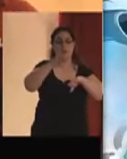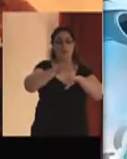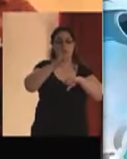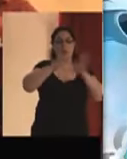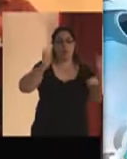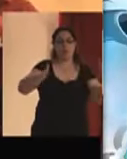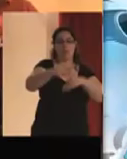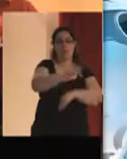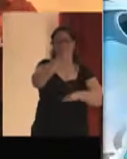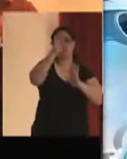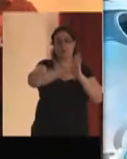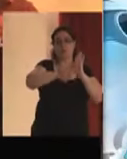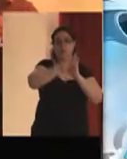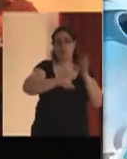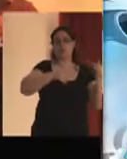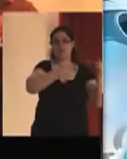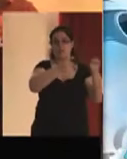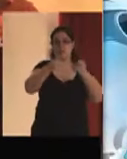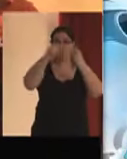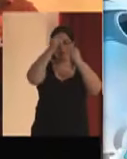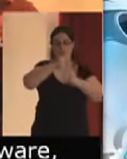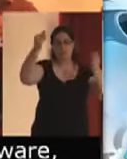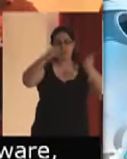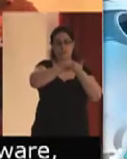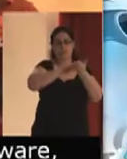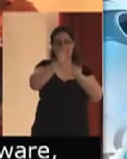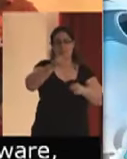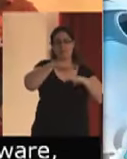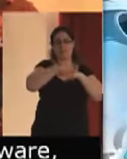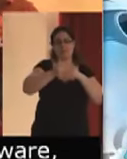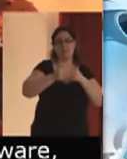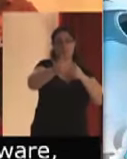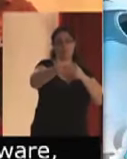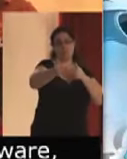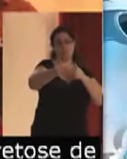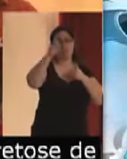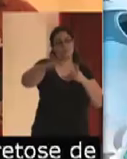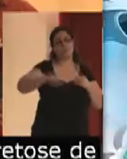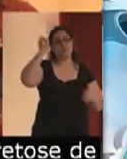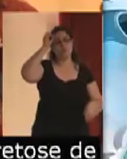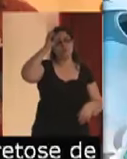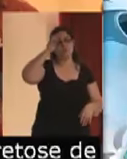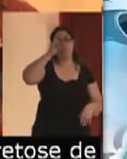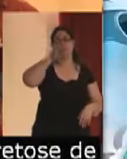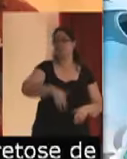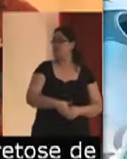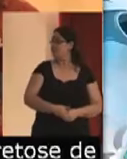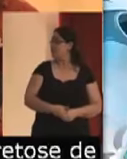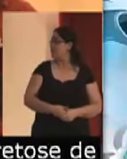Accessibility Technologies for the Digital Classroom, Current Needs, Solutions and Challenges for the Future. And